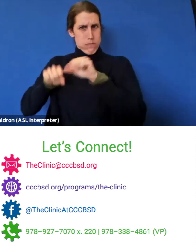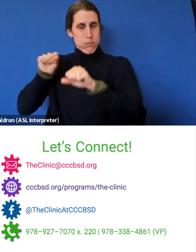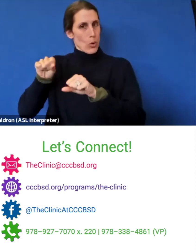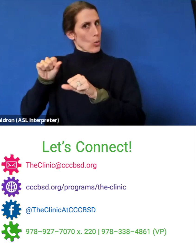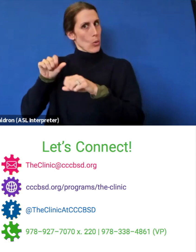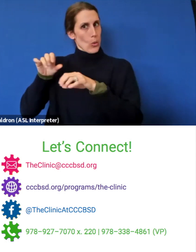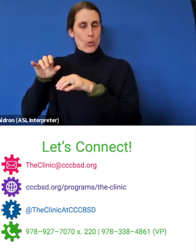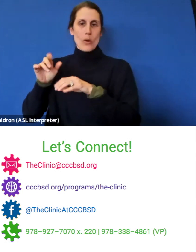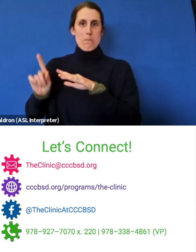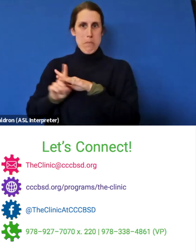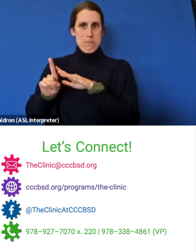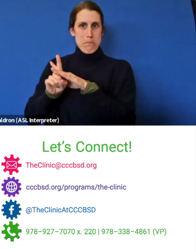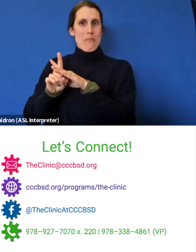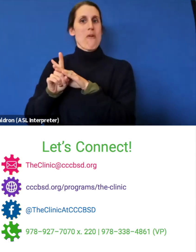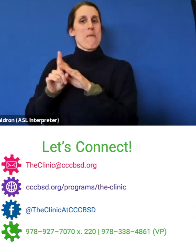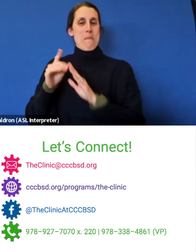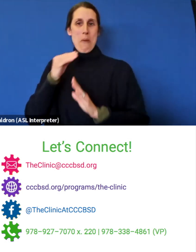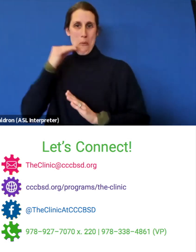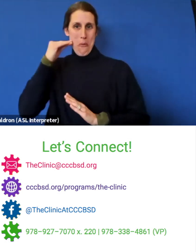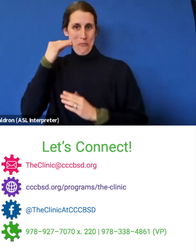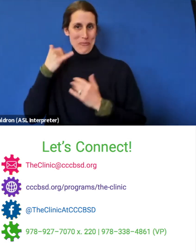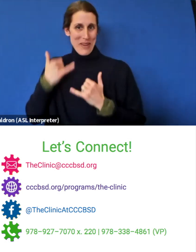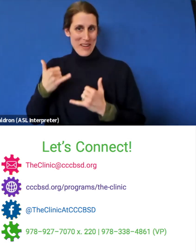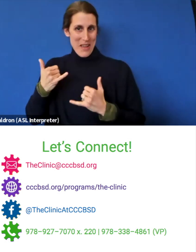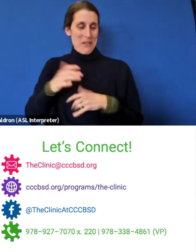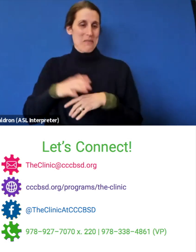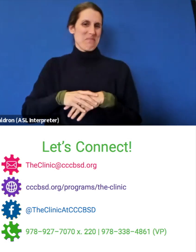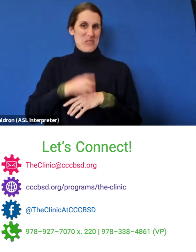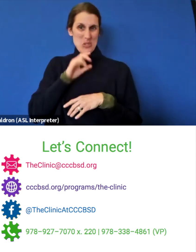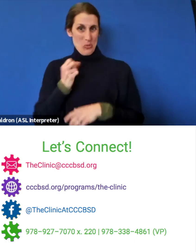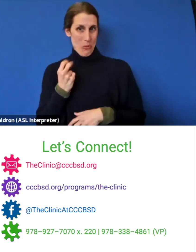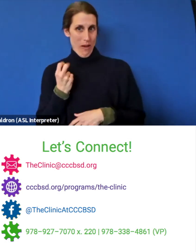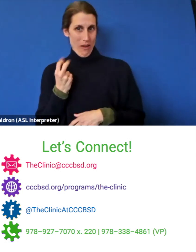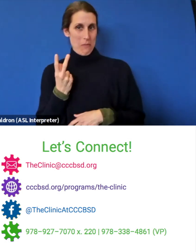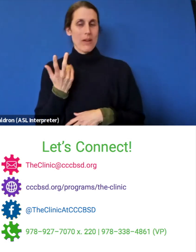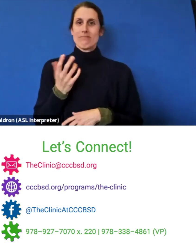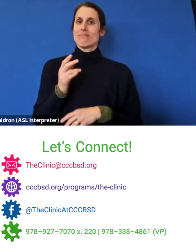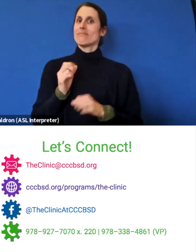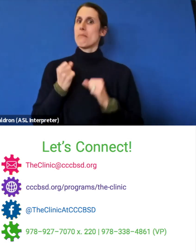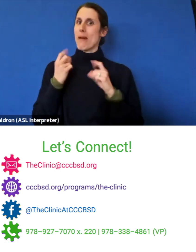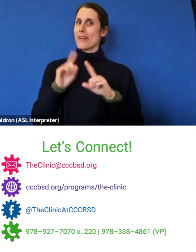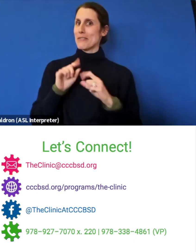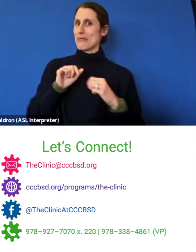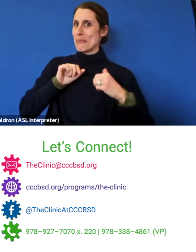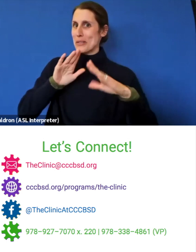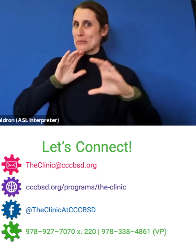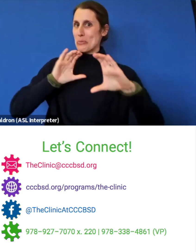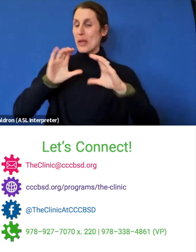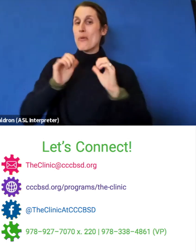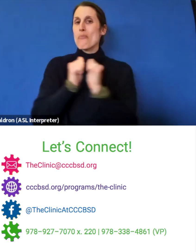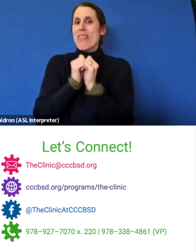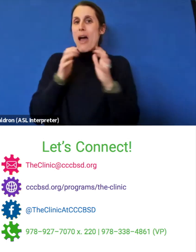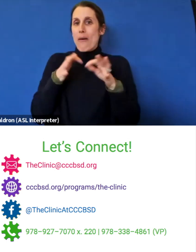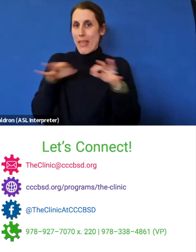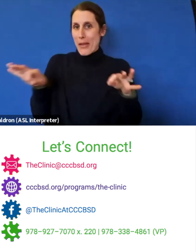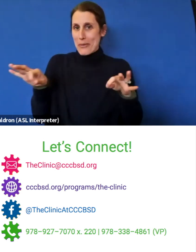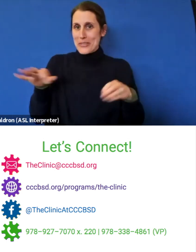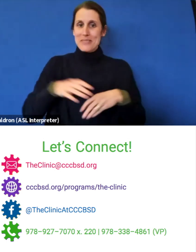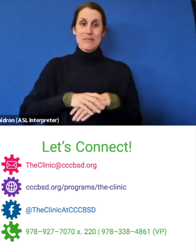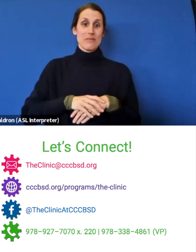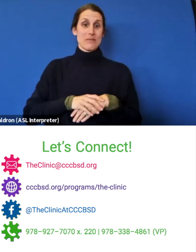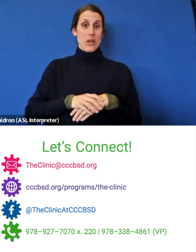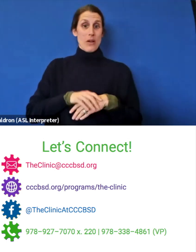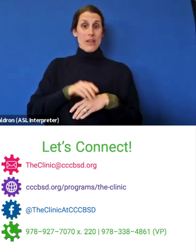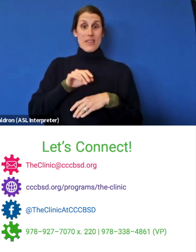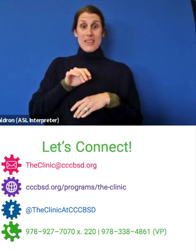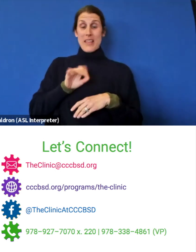invite folks to pop those questions in if you have areas you'd like to discuss a little bit more in depth. Well,